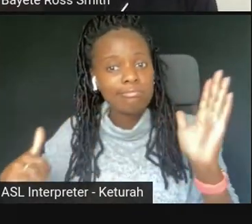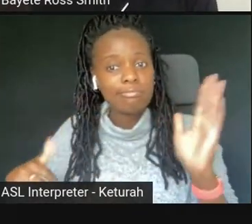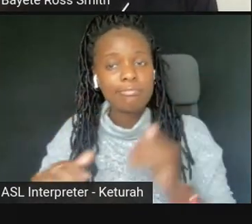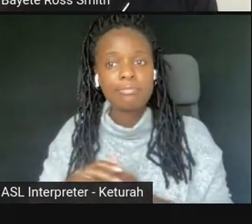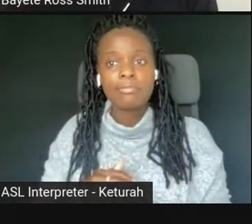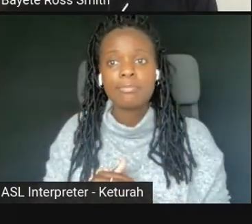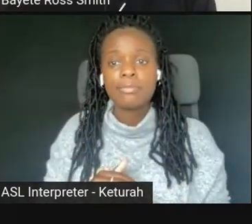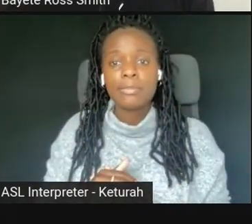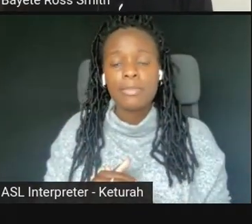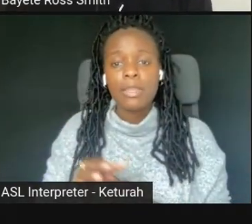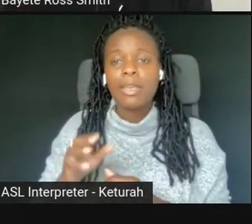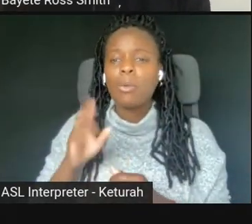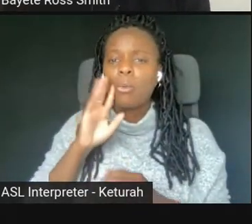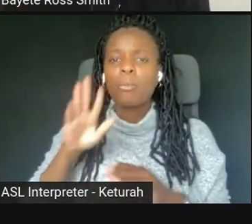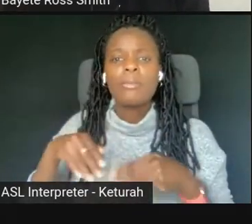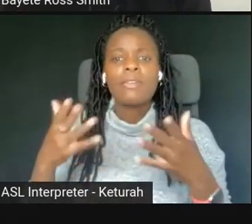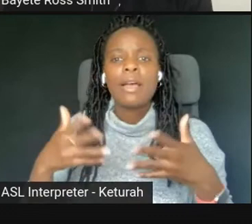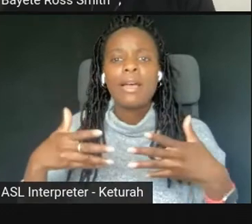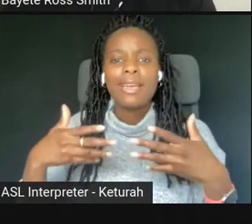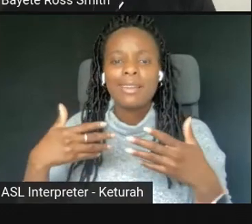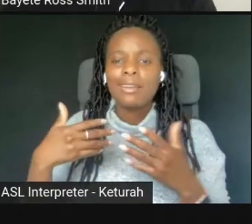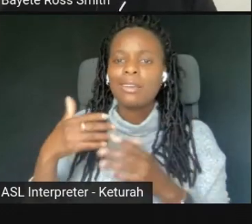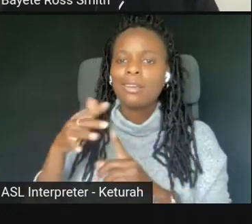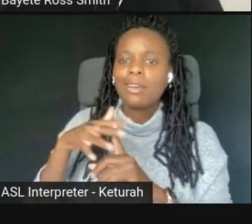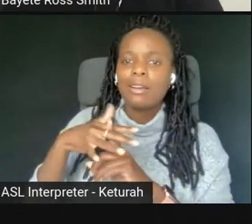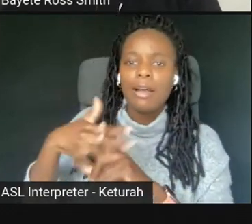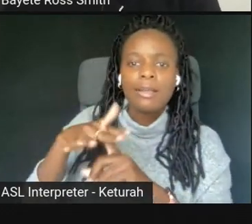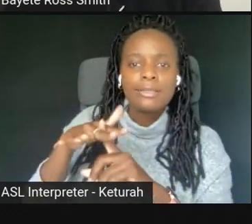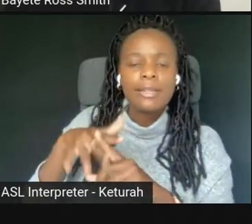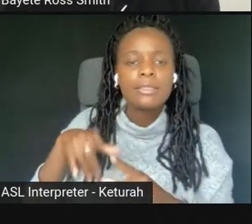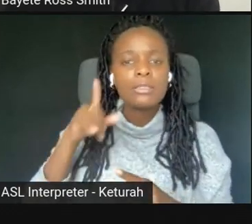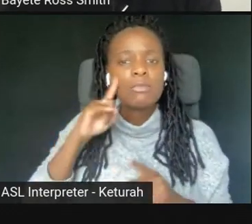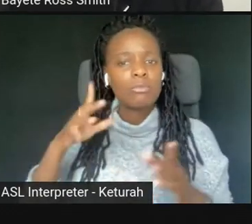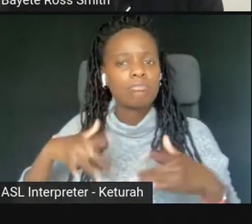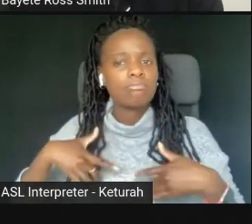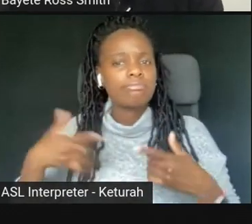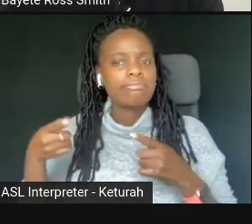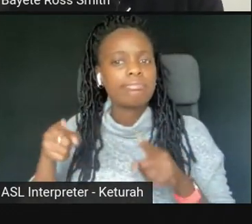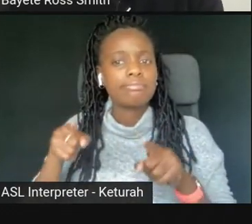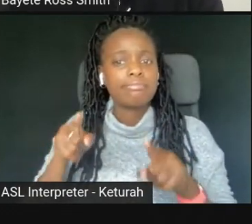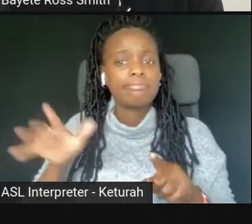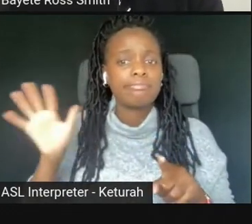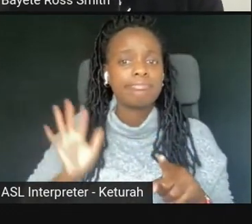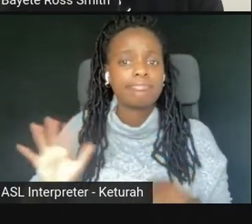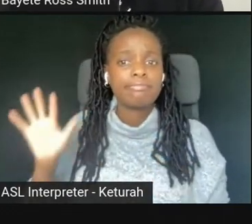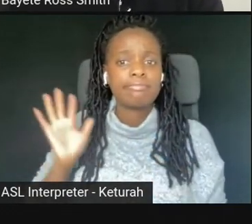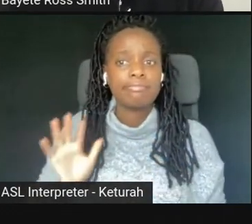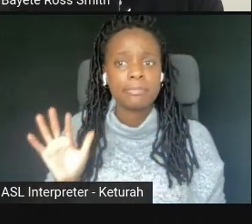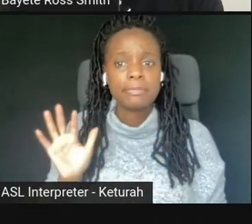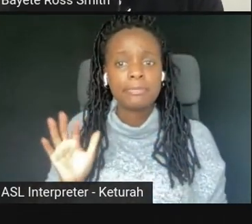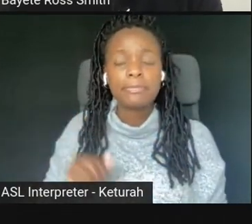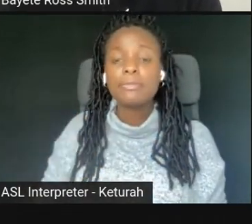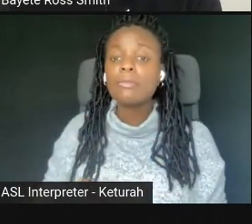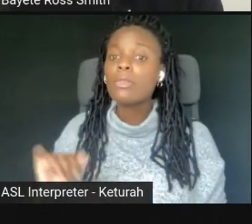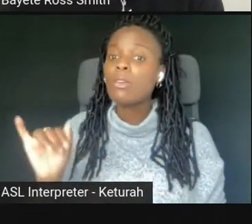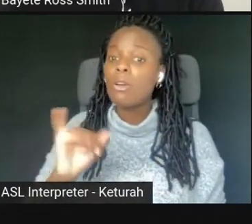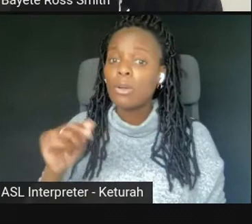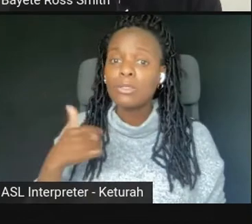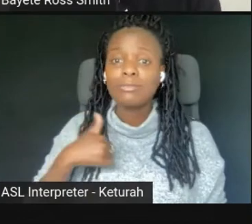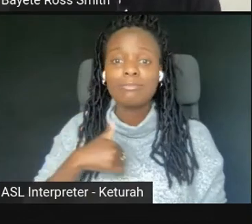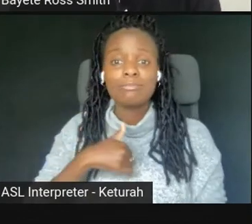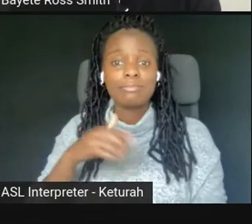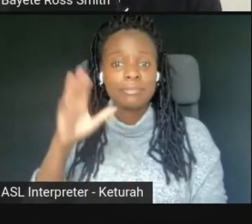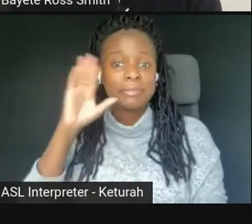that will give more context to the events. And we also are collecting